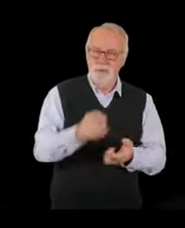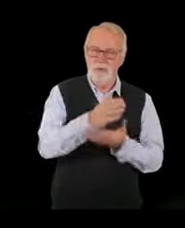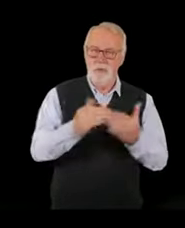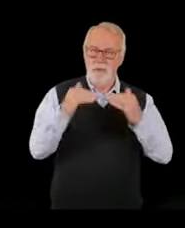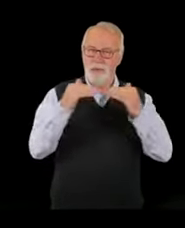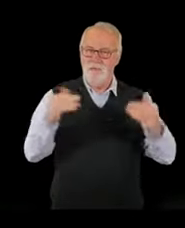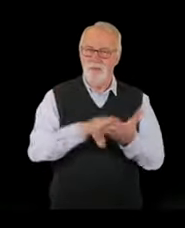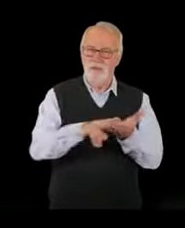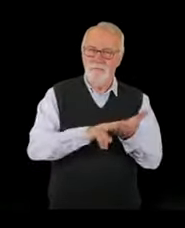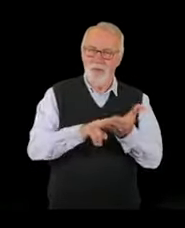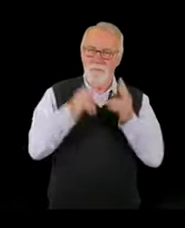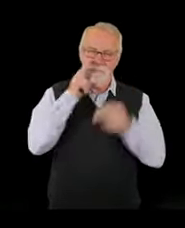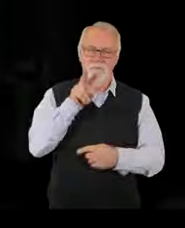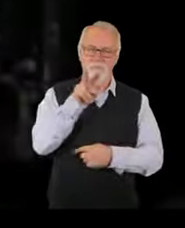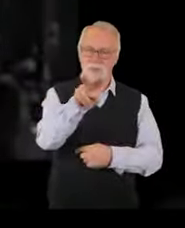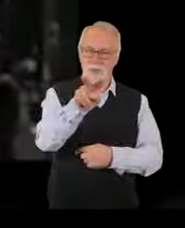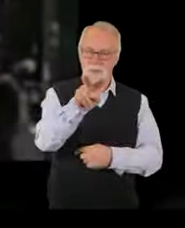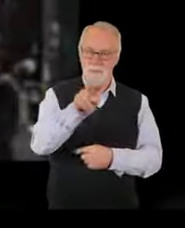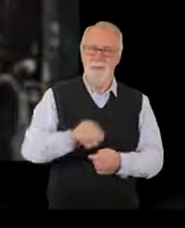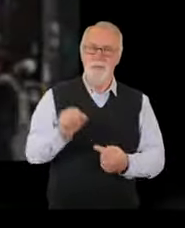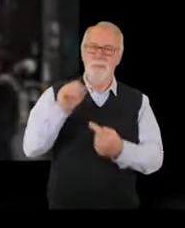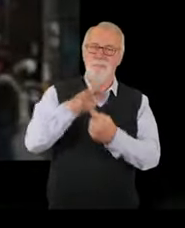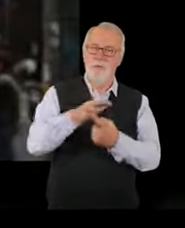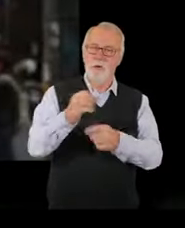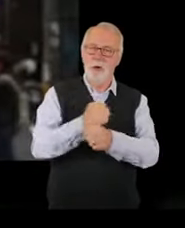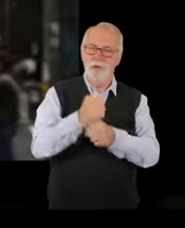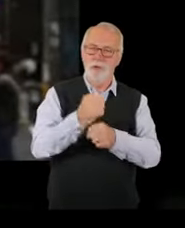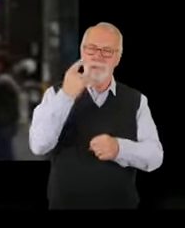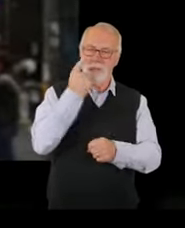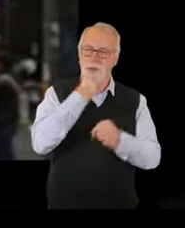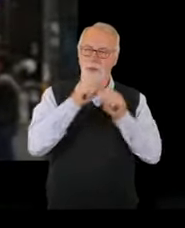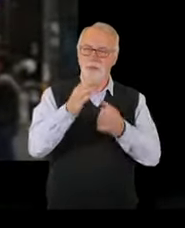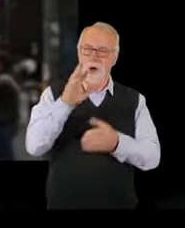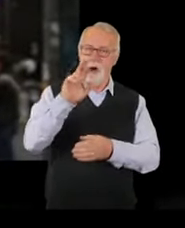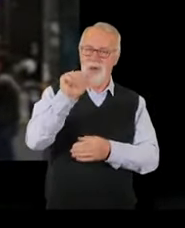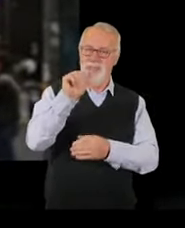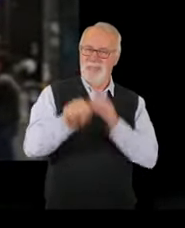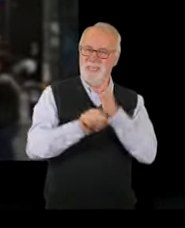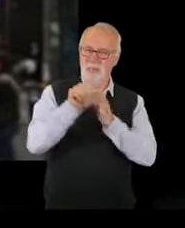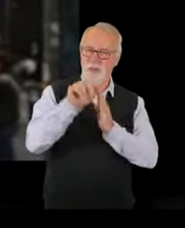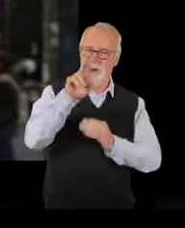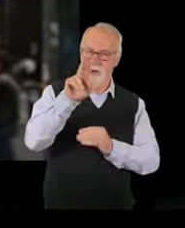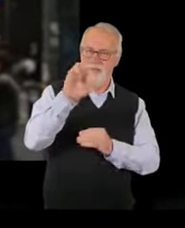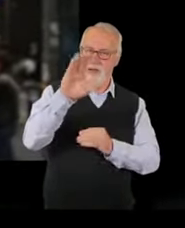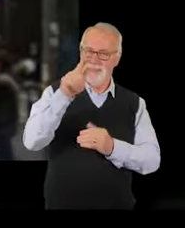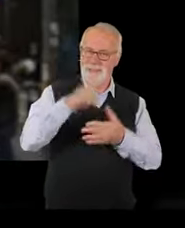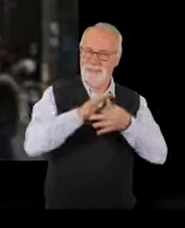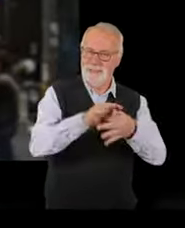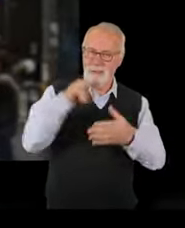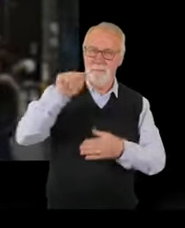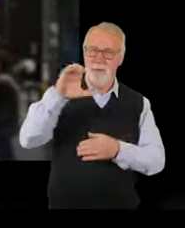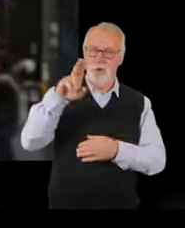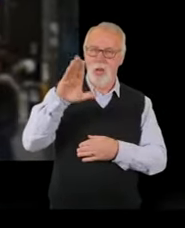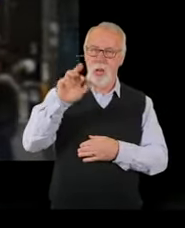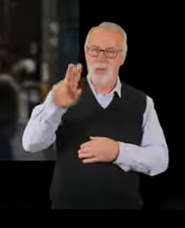age-related macular degeneration. This is a loss of central vision which makes it hard for a person to see things